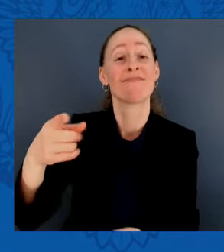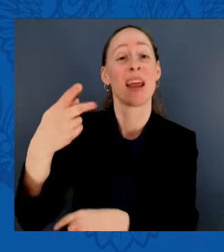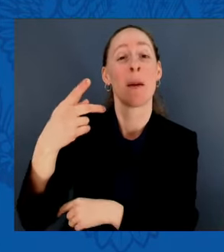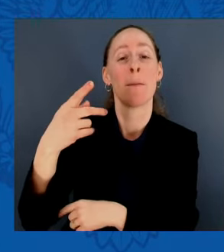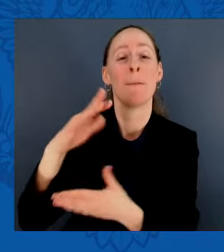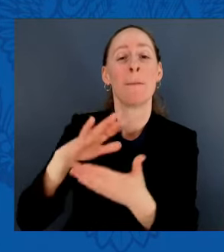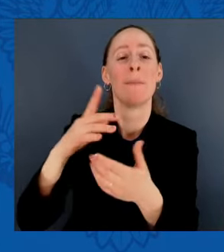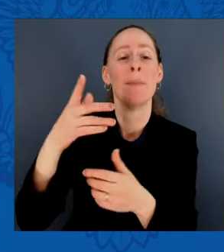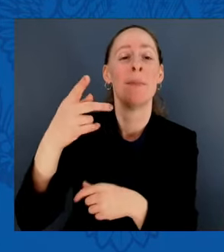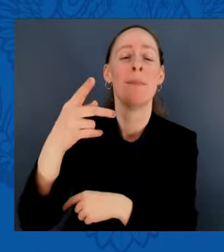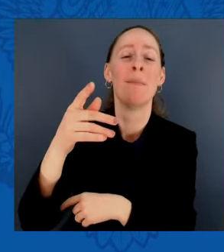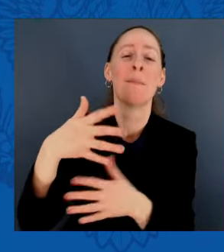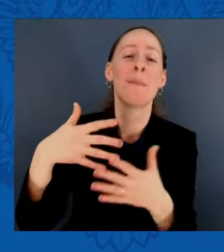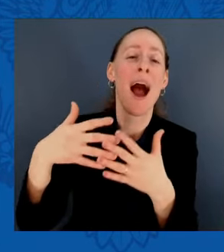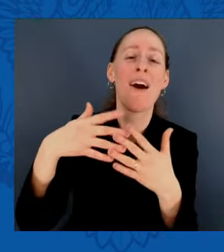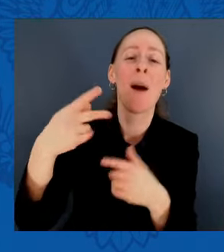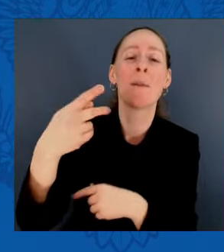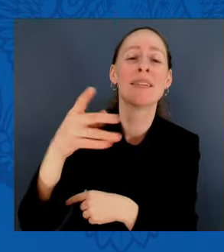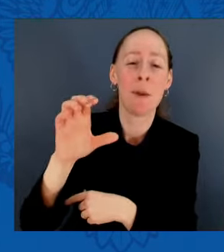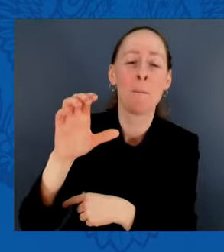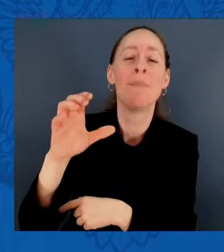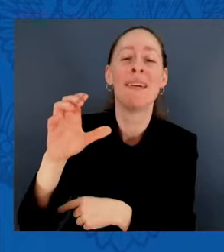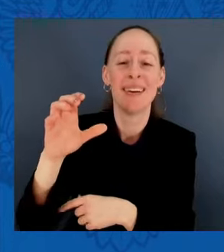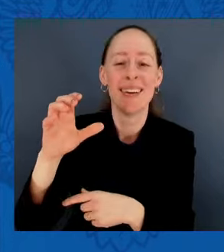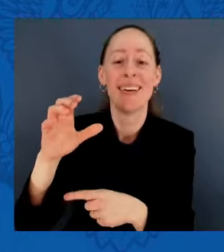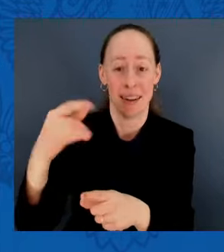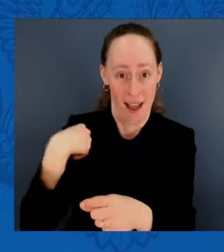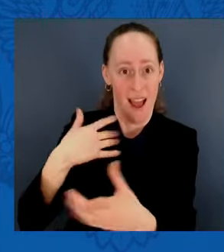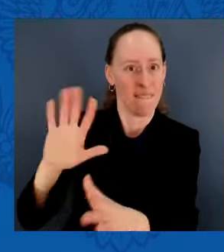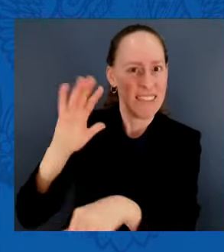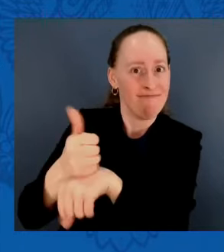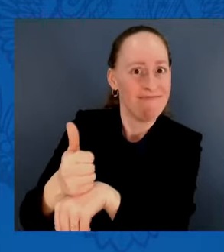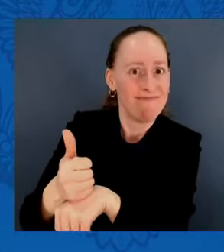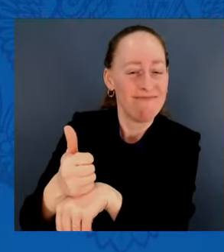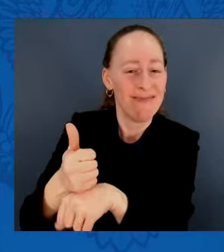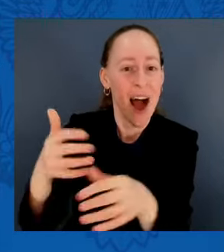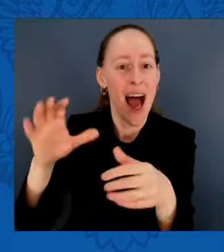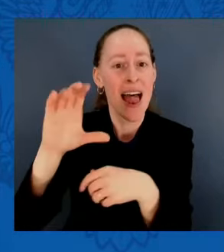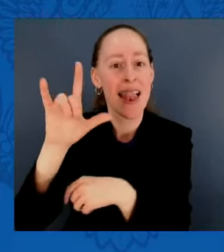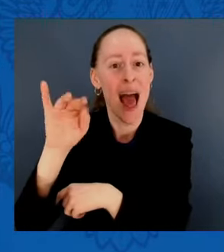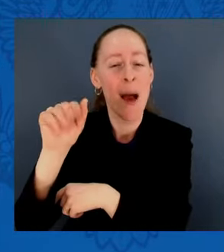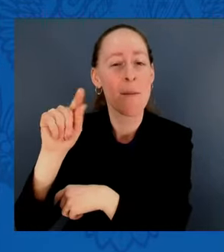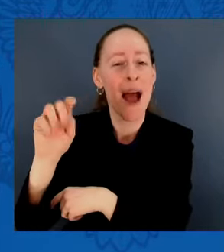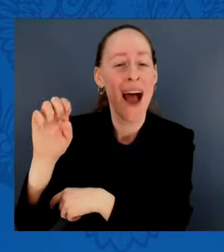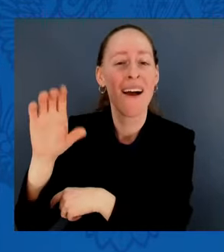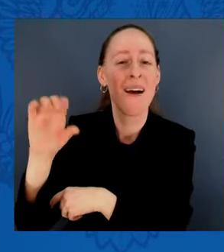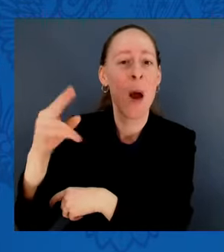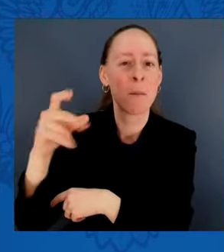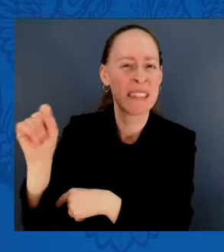in the forefront of our clean energy future. I'll triple that number in a decade.